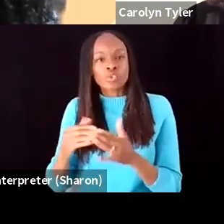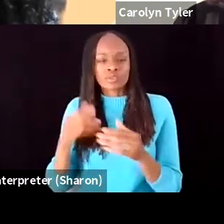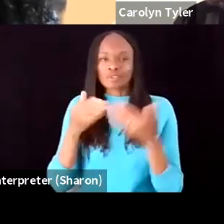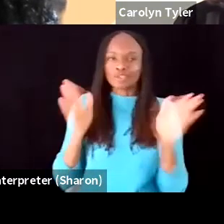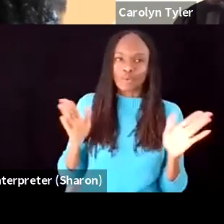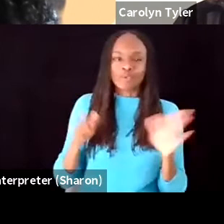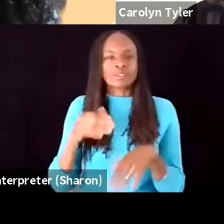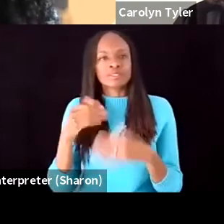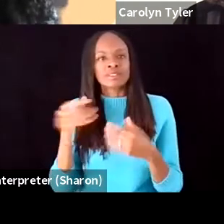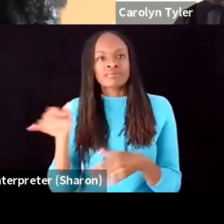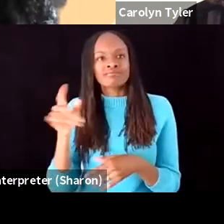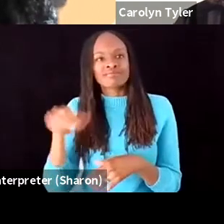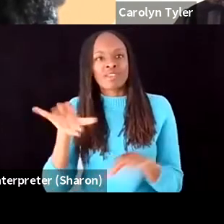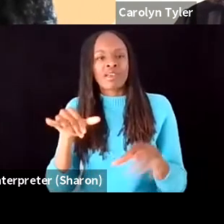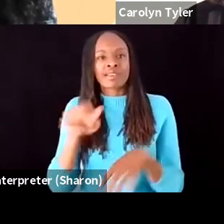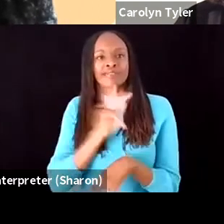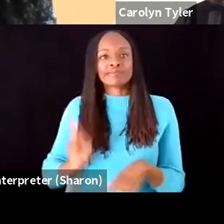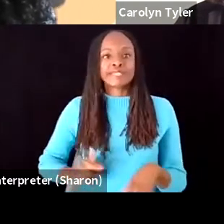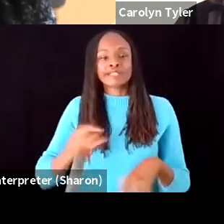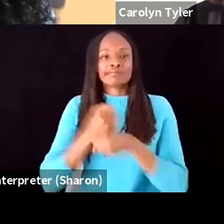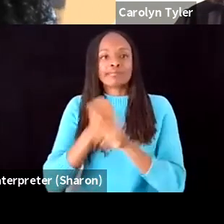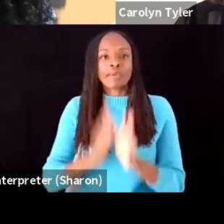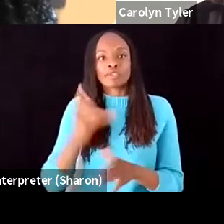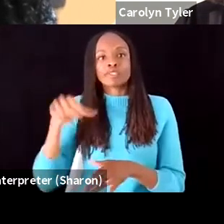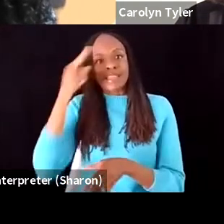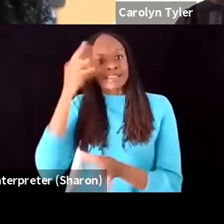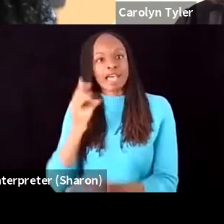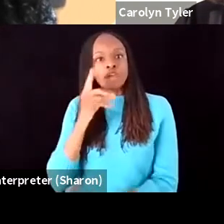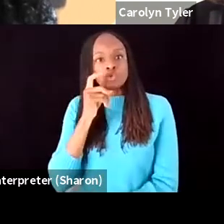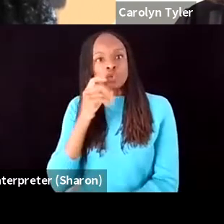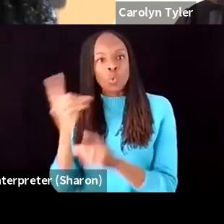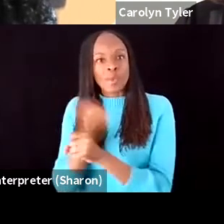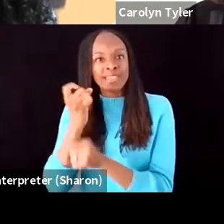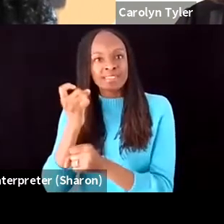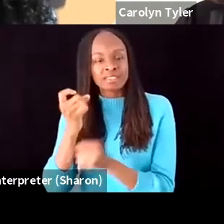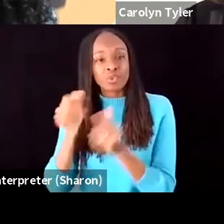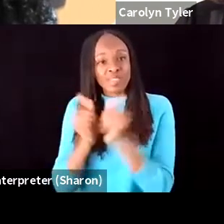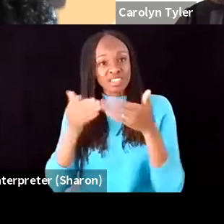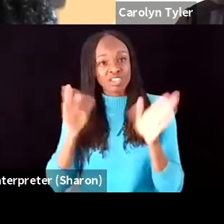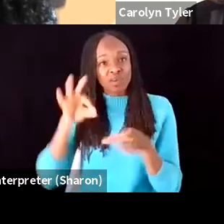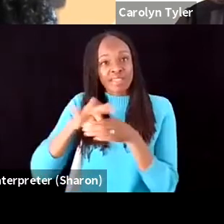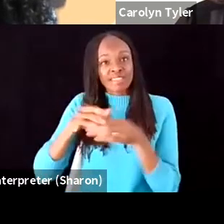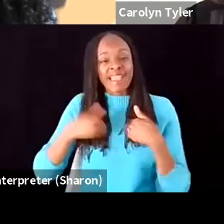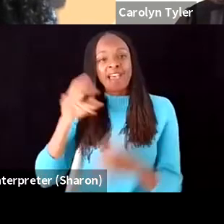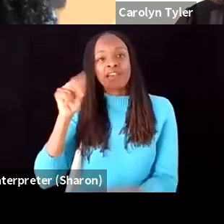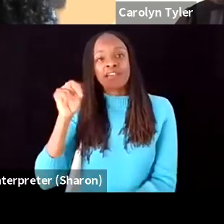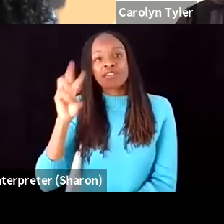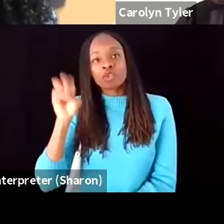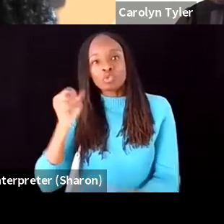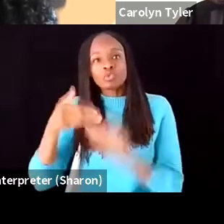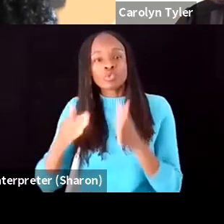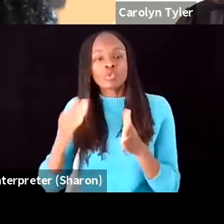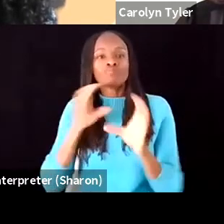of kingmakers in the county and decide who wins. So in the general election, we would have newsroom conversations about,